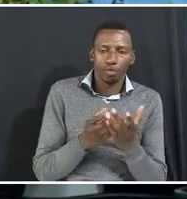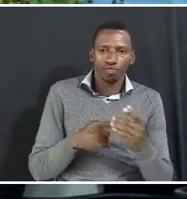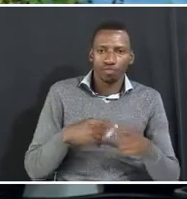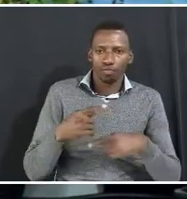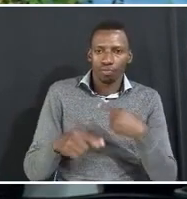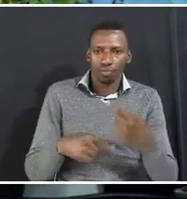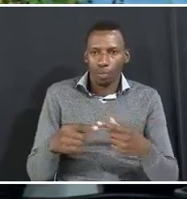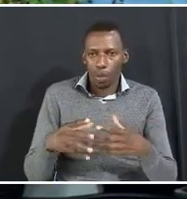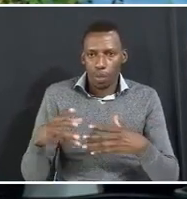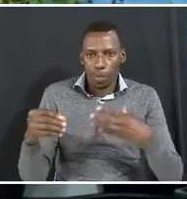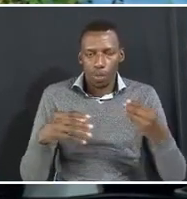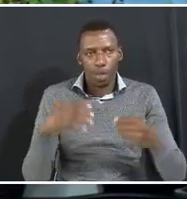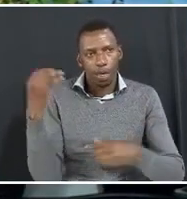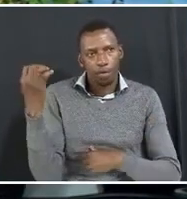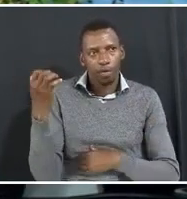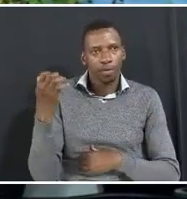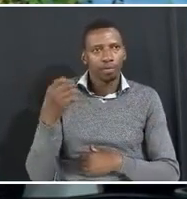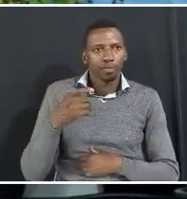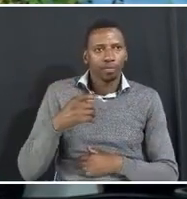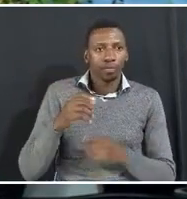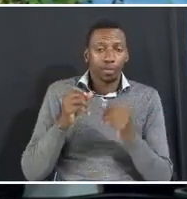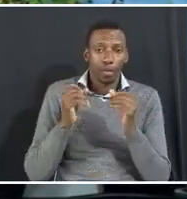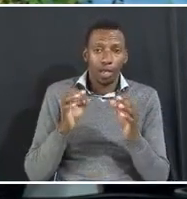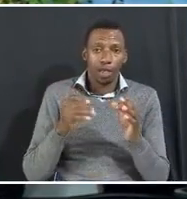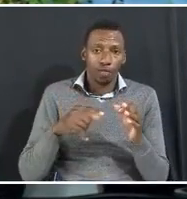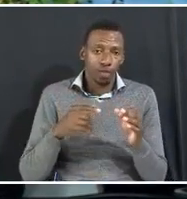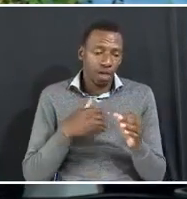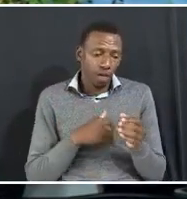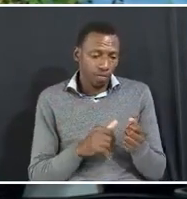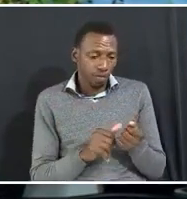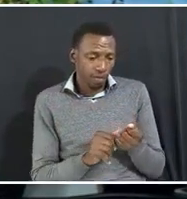to evangelize, then